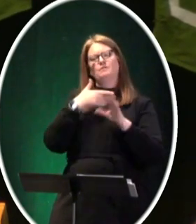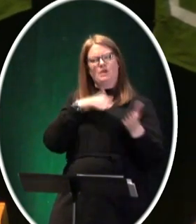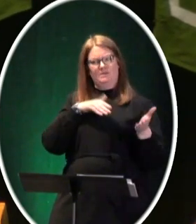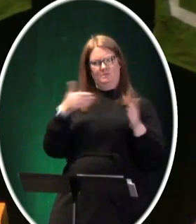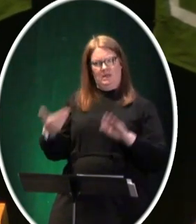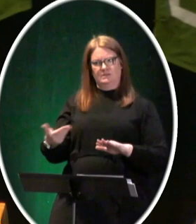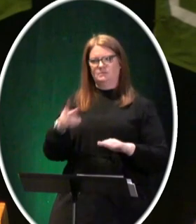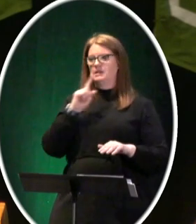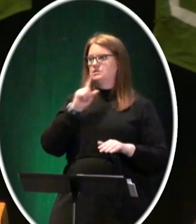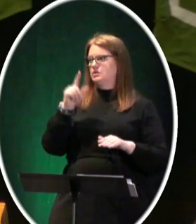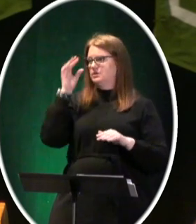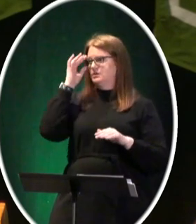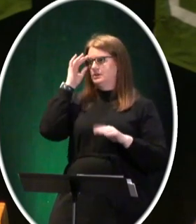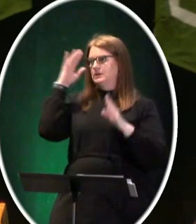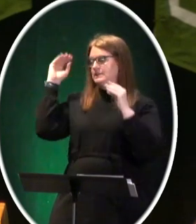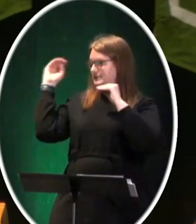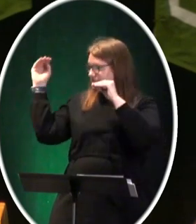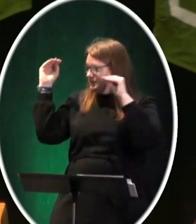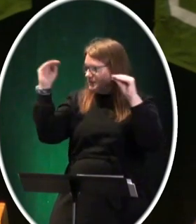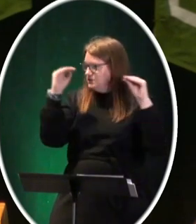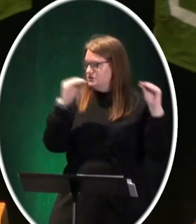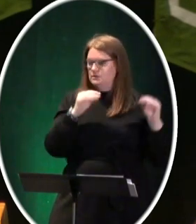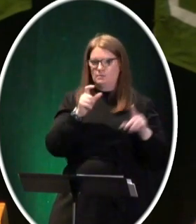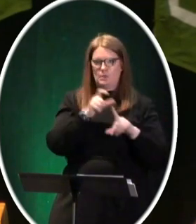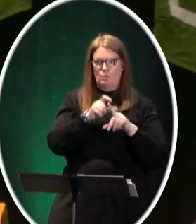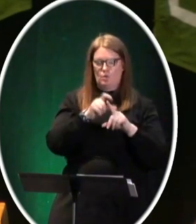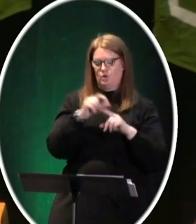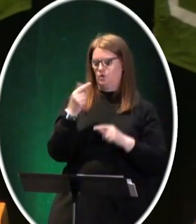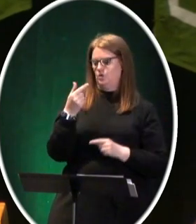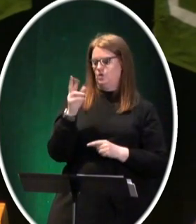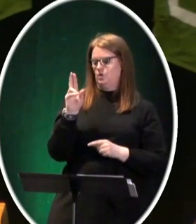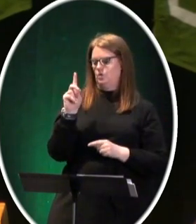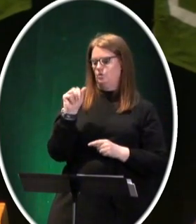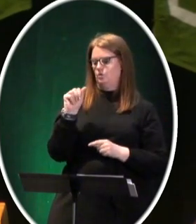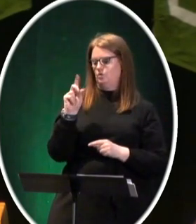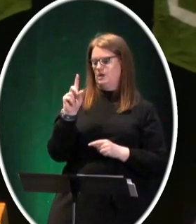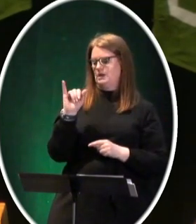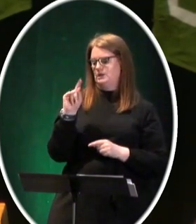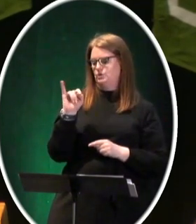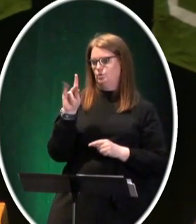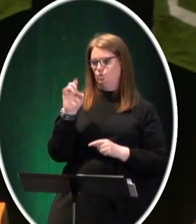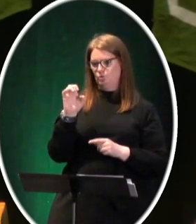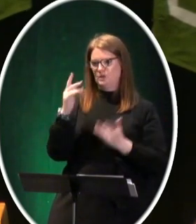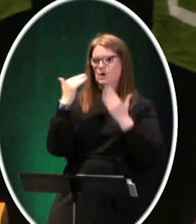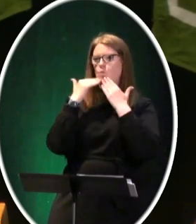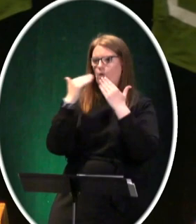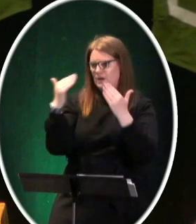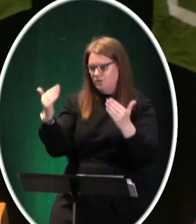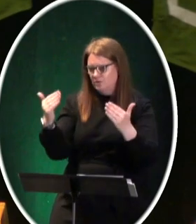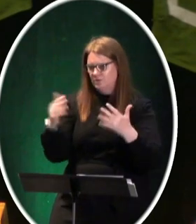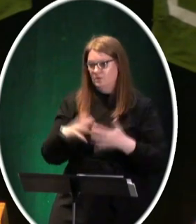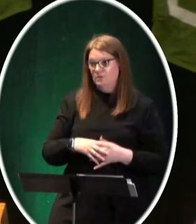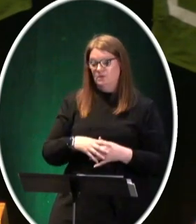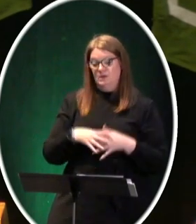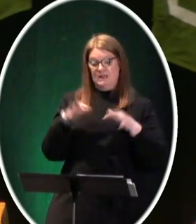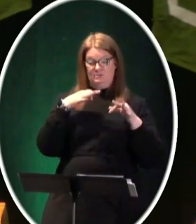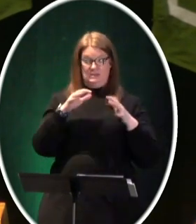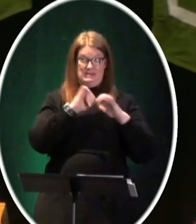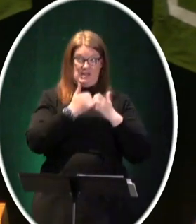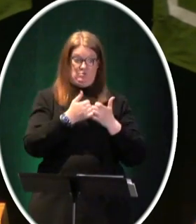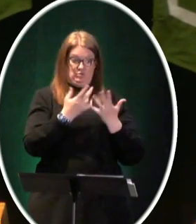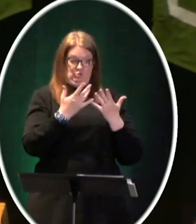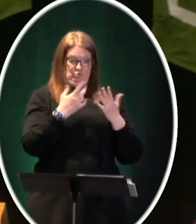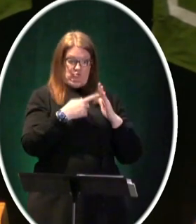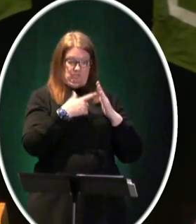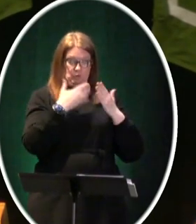made sure to teach us all a lesson about the word gratitude. Not only did he tell us how to have gratitude,